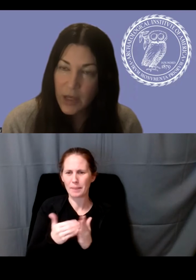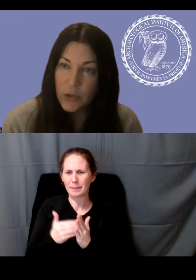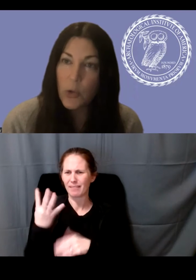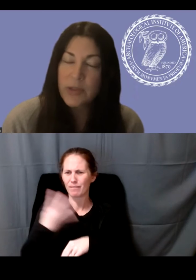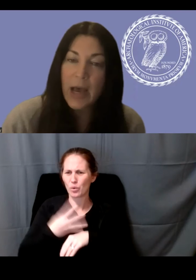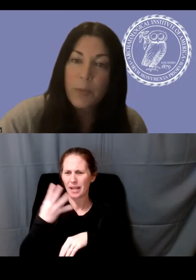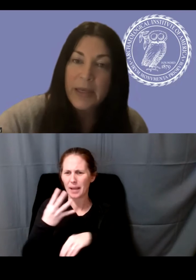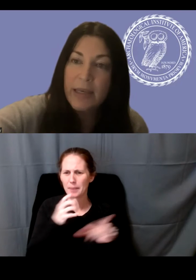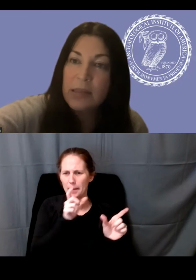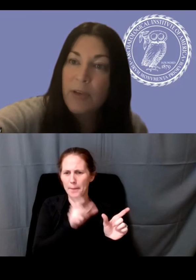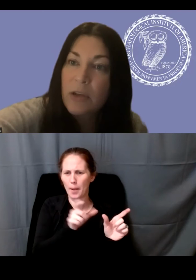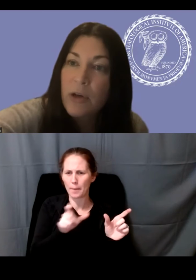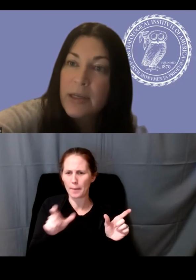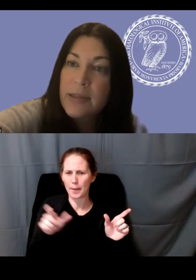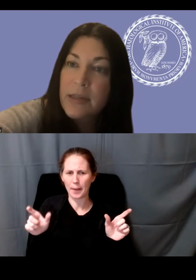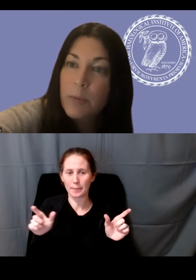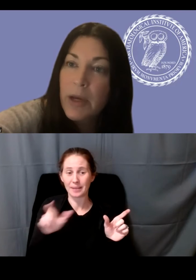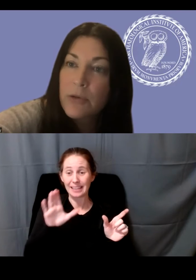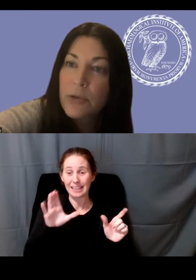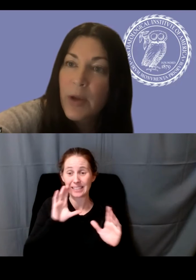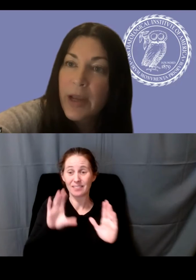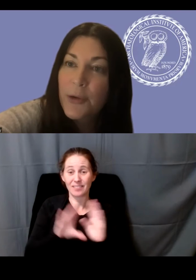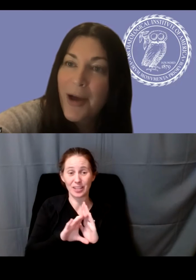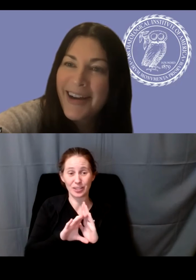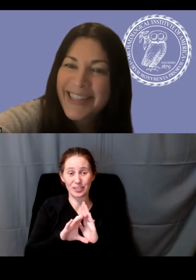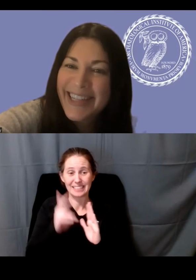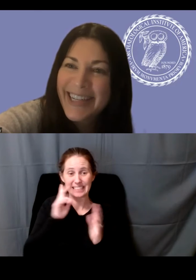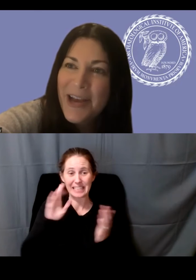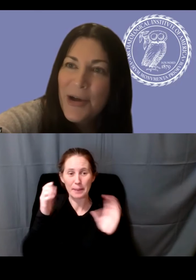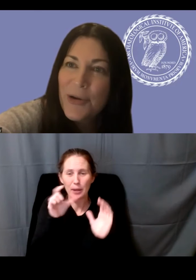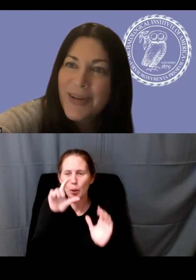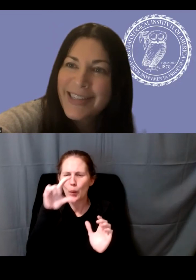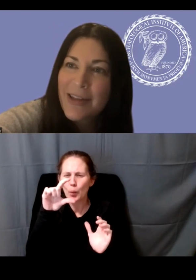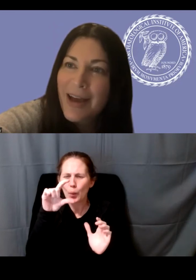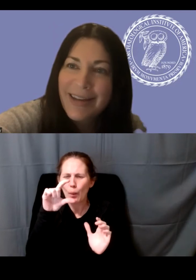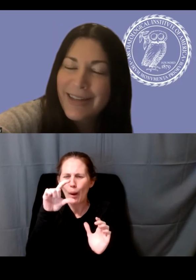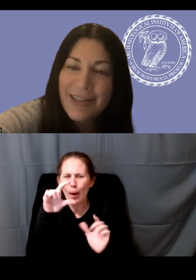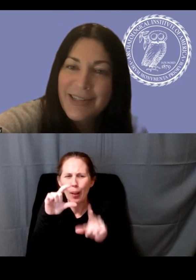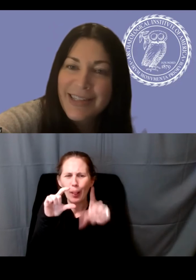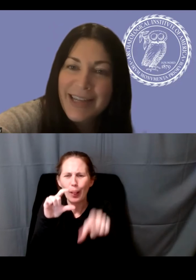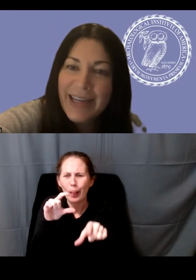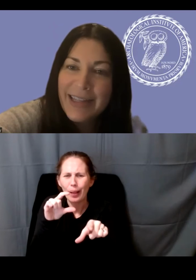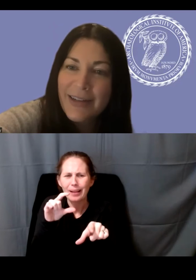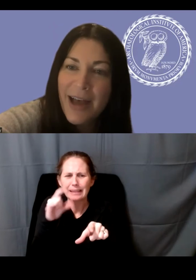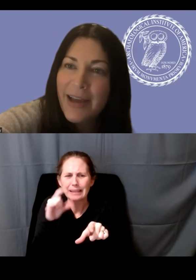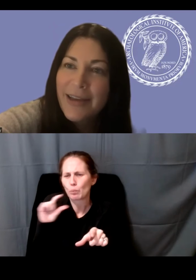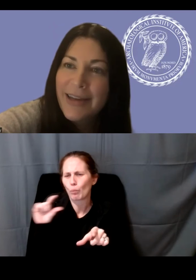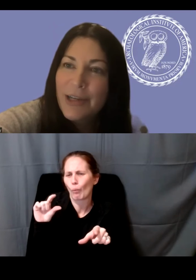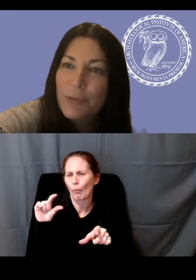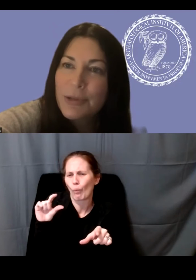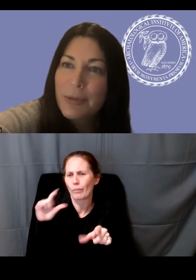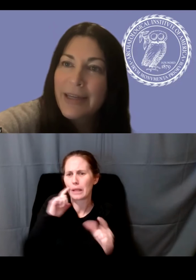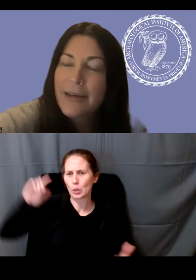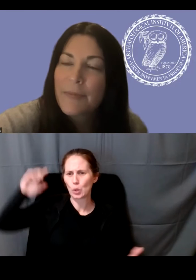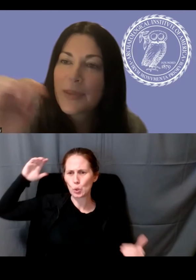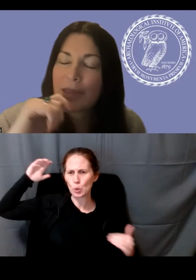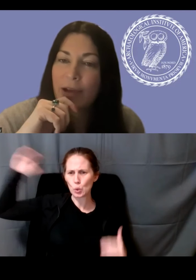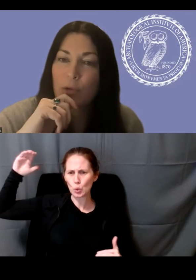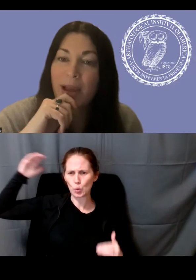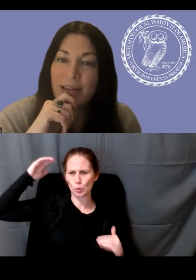times. Note how big his figure is compared to Ray Harakti, who is not, he's just a tiny little guy in